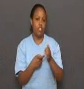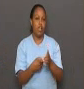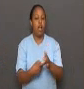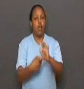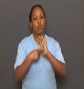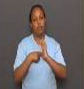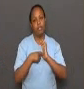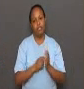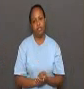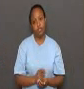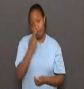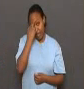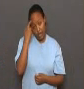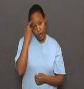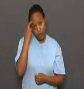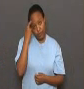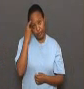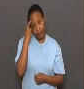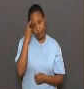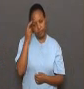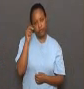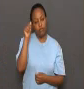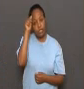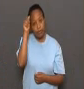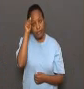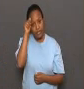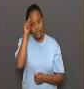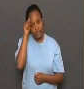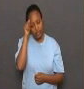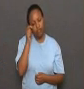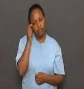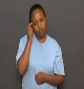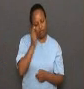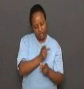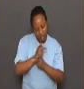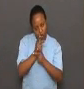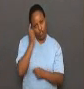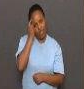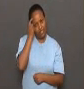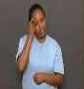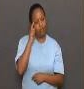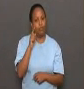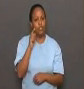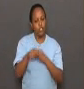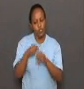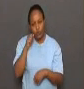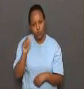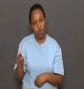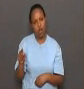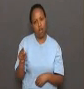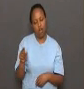accountability because it forces Abebe to think carefully about her reasons